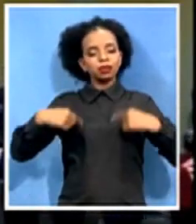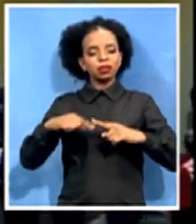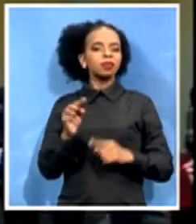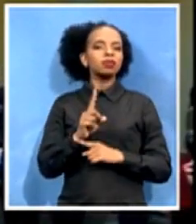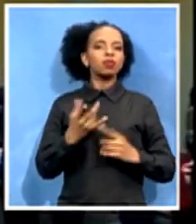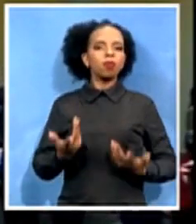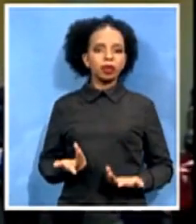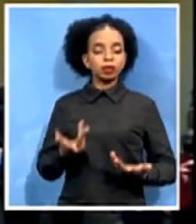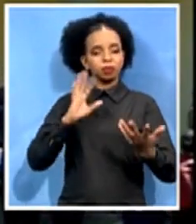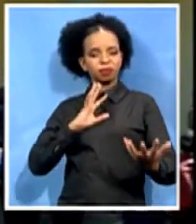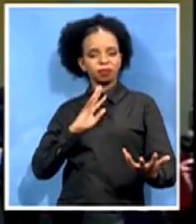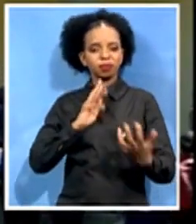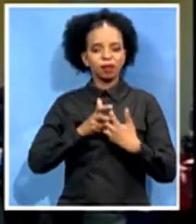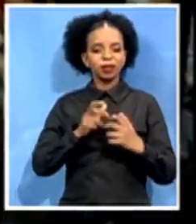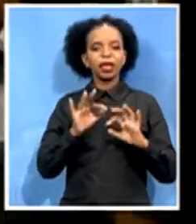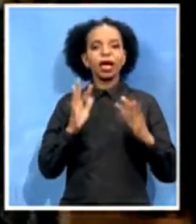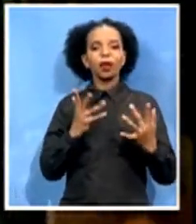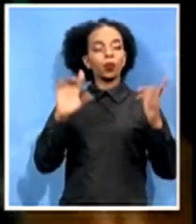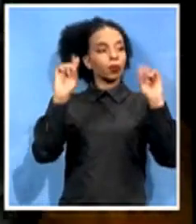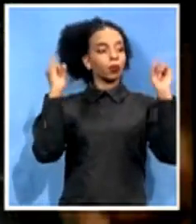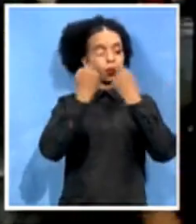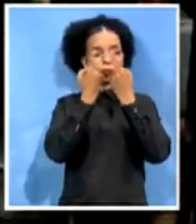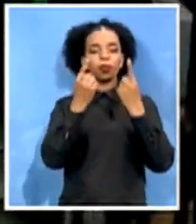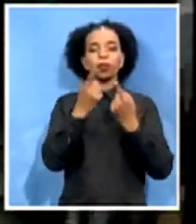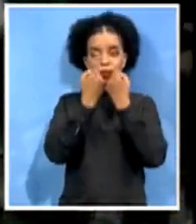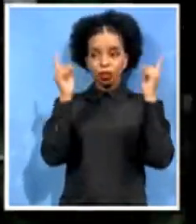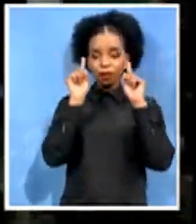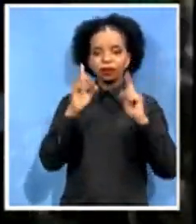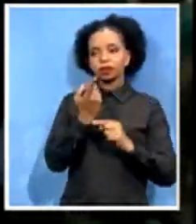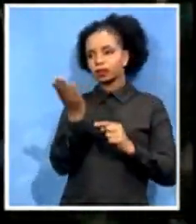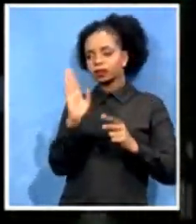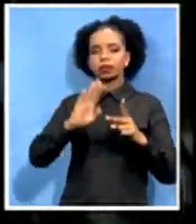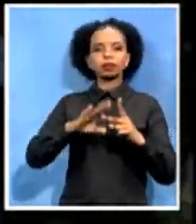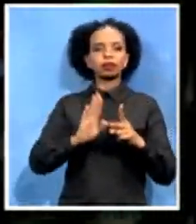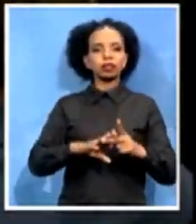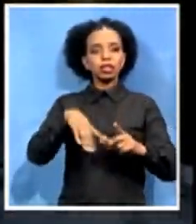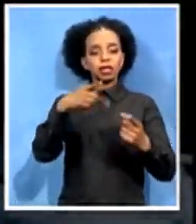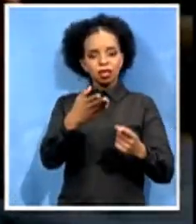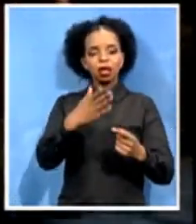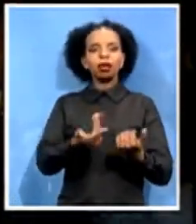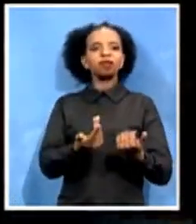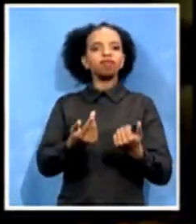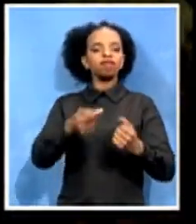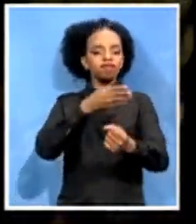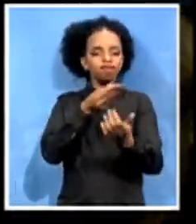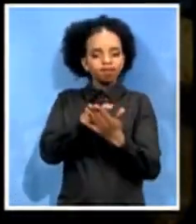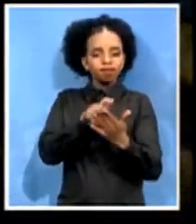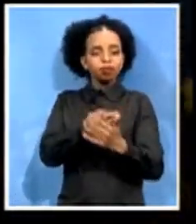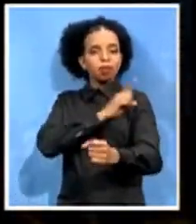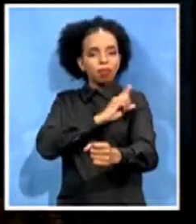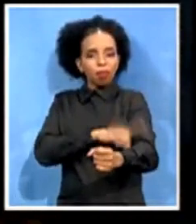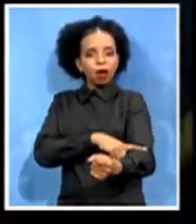power struggles when it comes to economic power, or just being